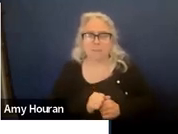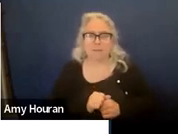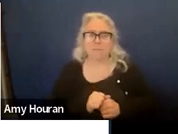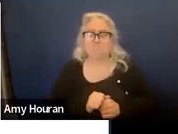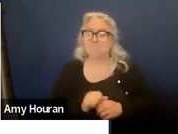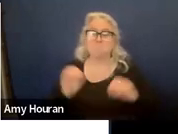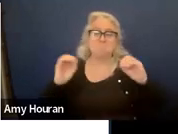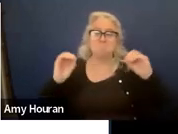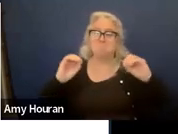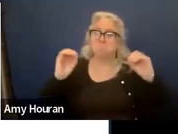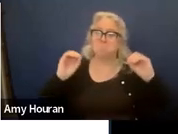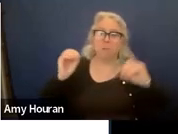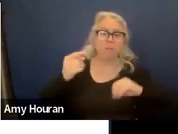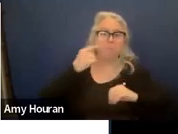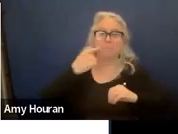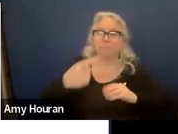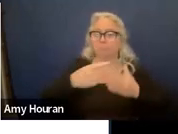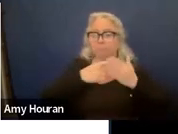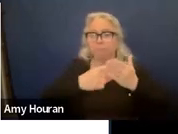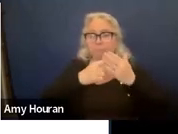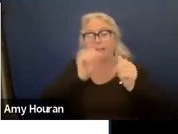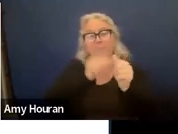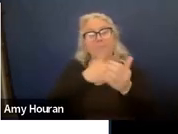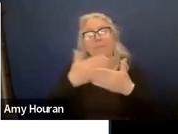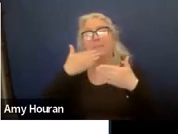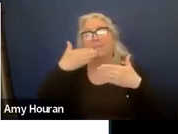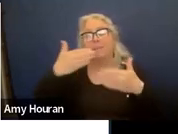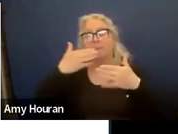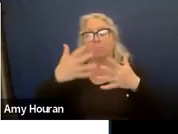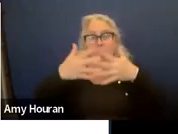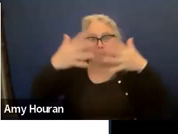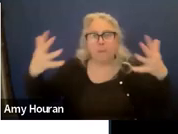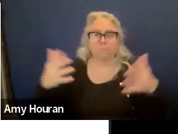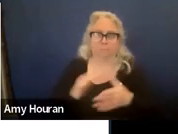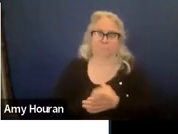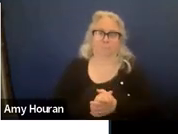Nope, right. I think you covered everything. Awesome. Well, thank you so much